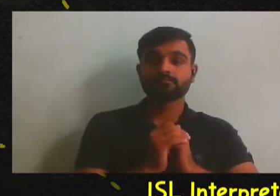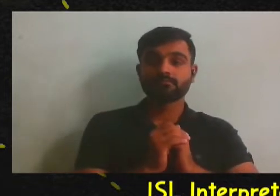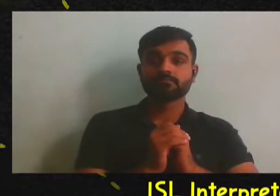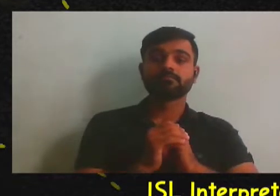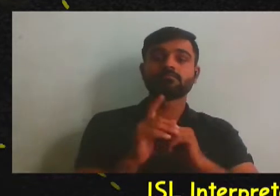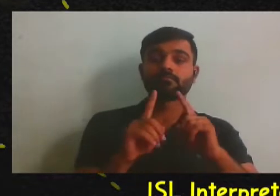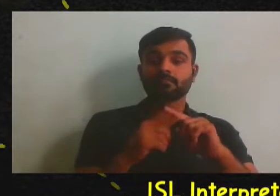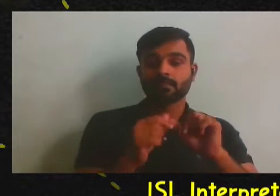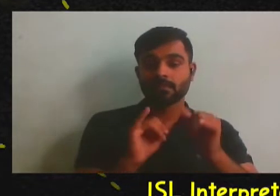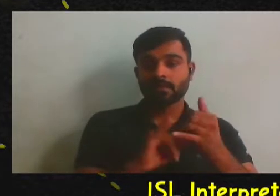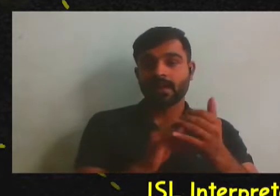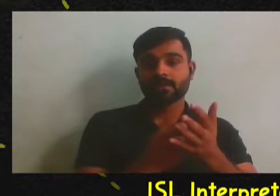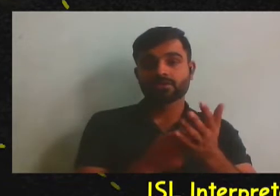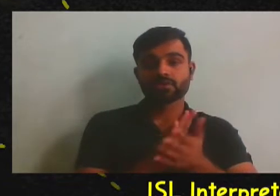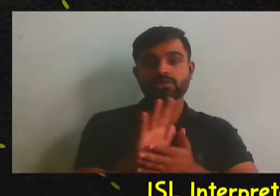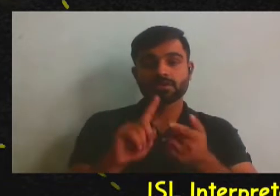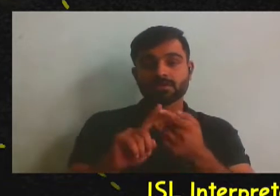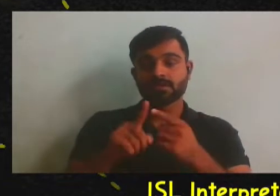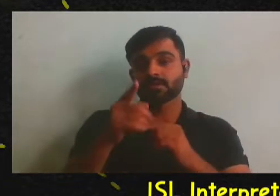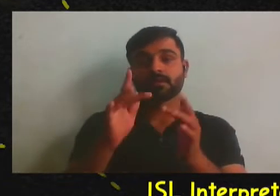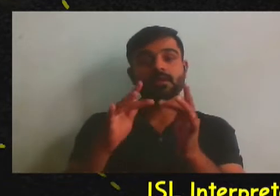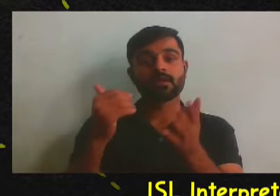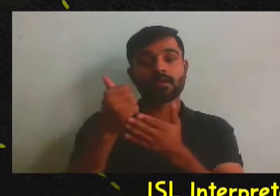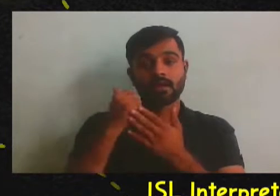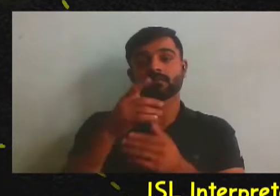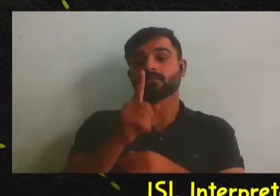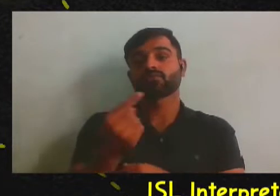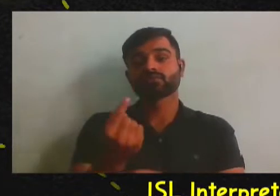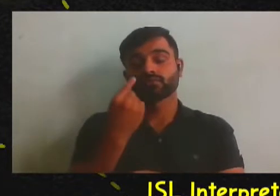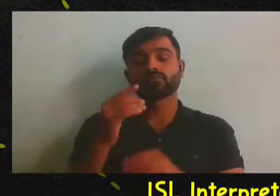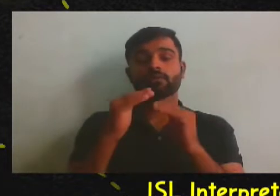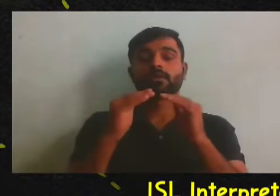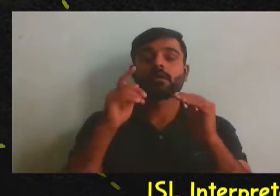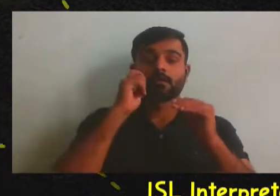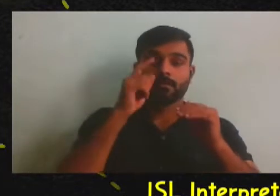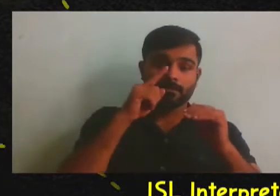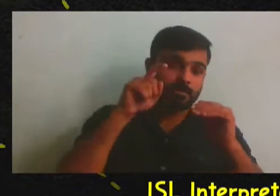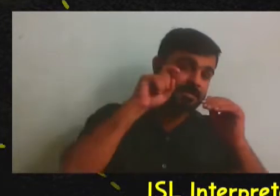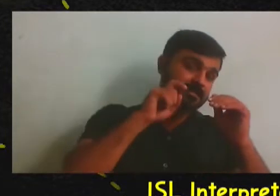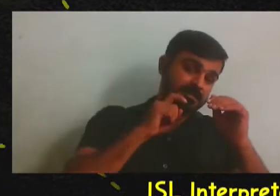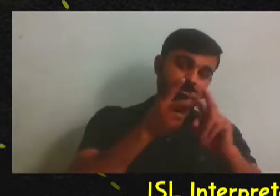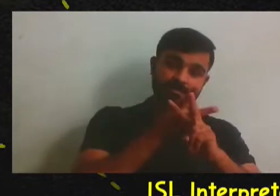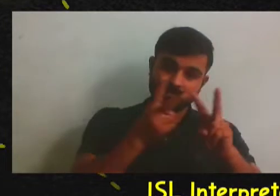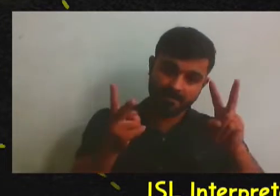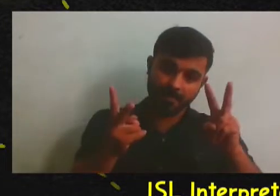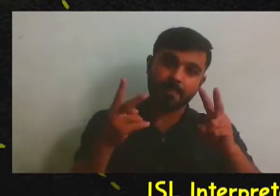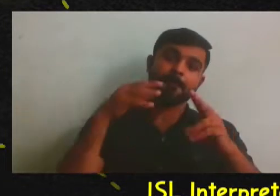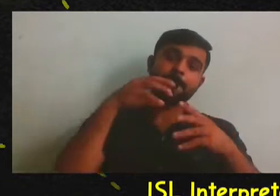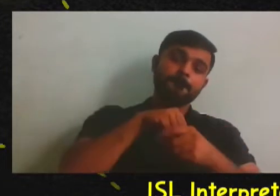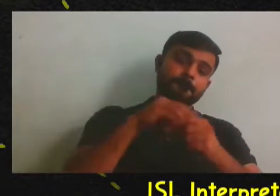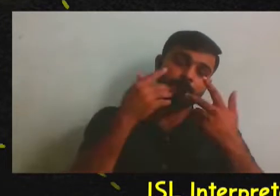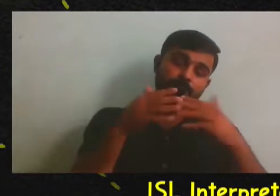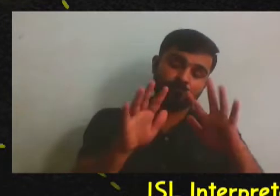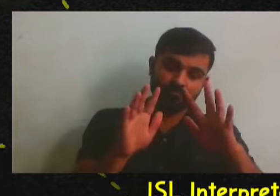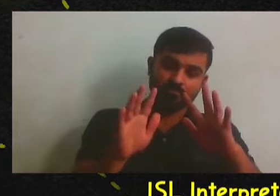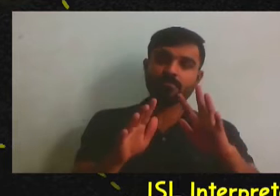Tarshi's helpline was the only one that was really providing gender and sexuality kind of inputs.